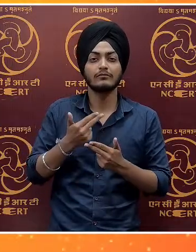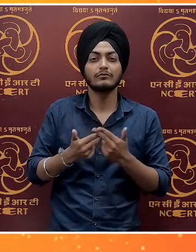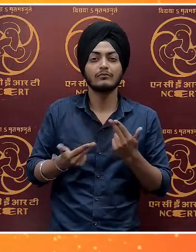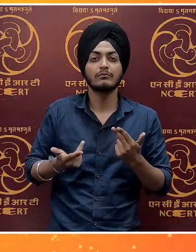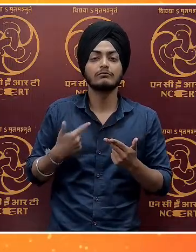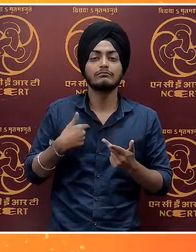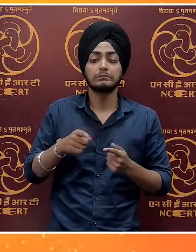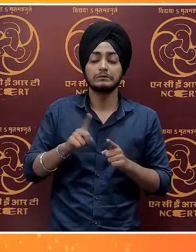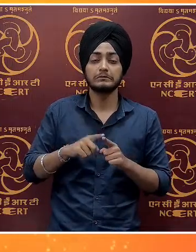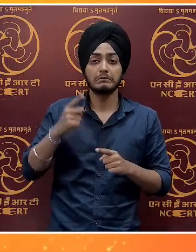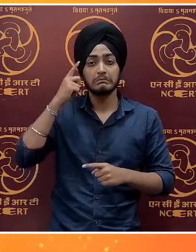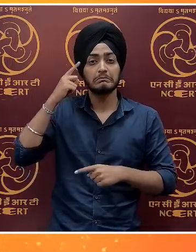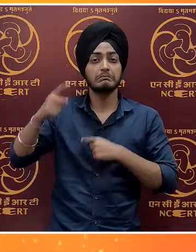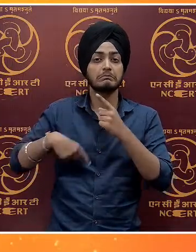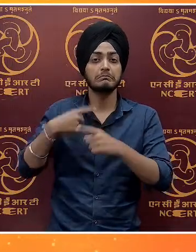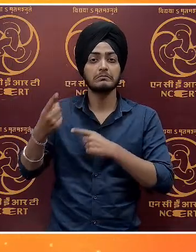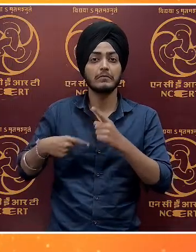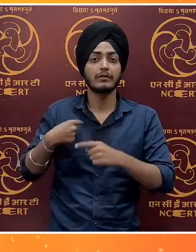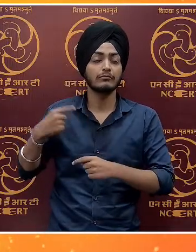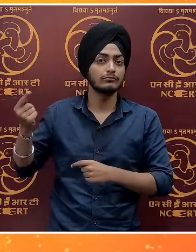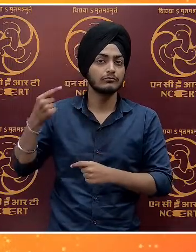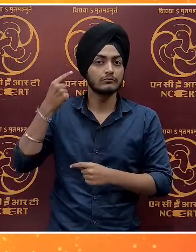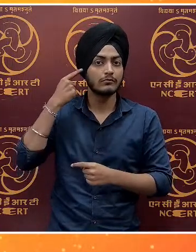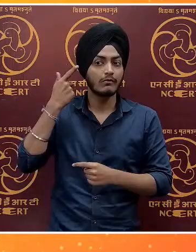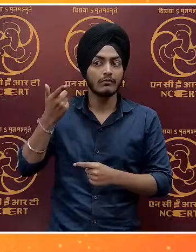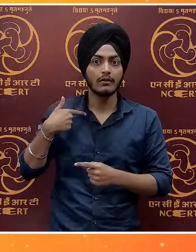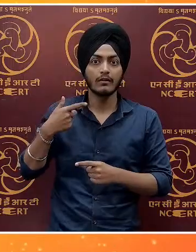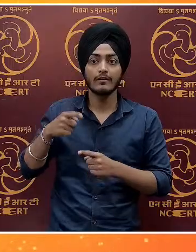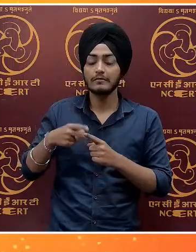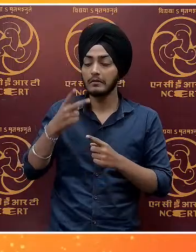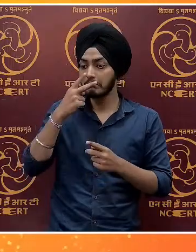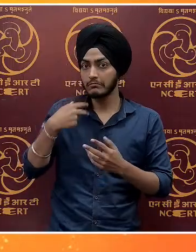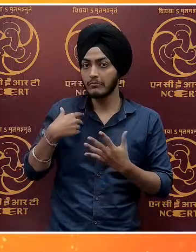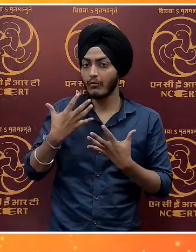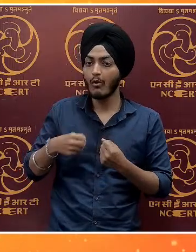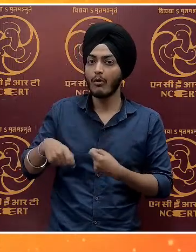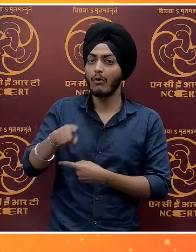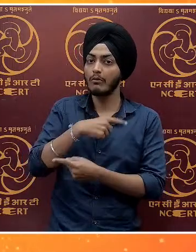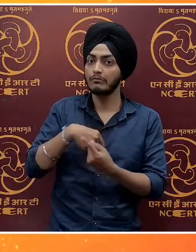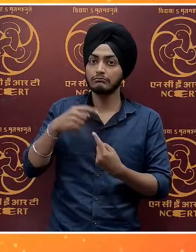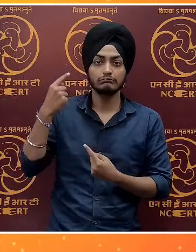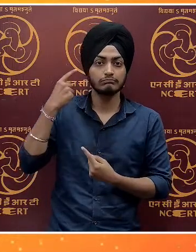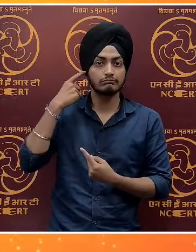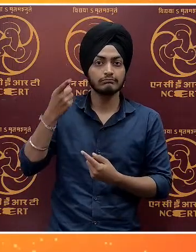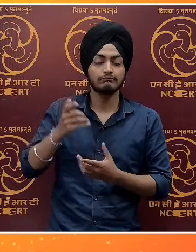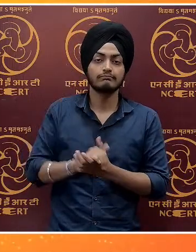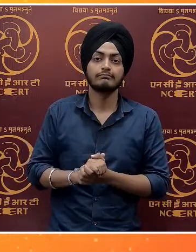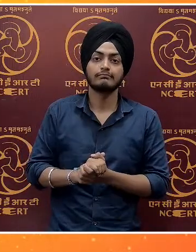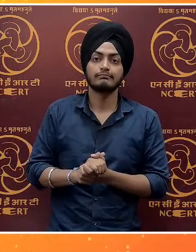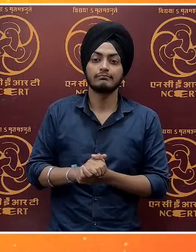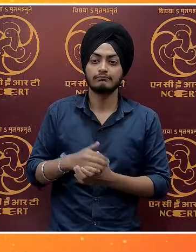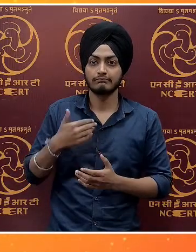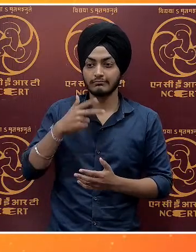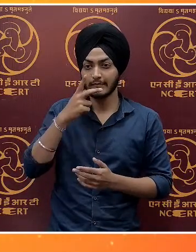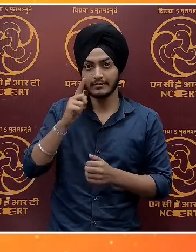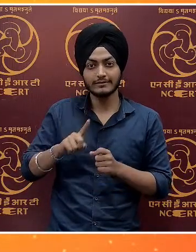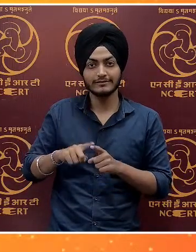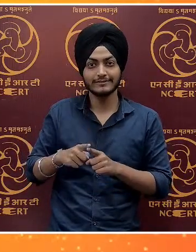Yes. Let's check how attentive you are. Are you ready, Harpreet? Oh, is there going to be some fun